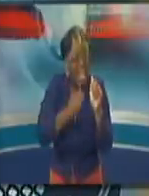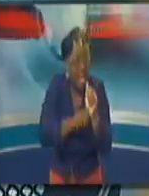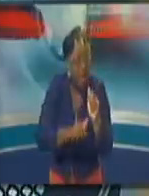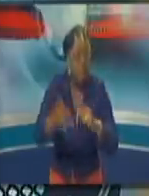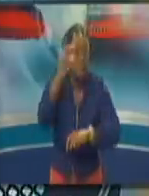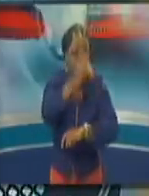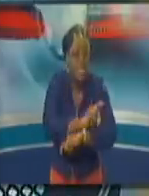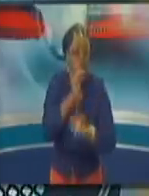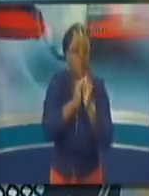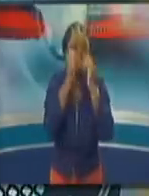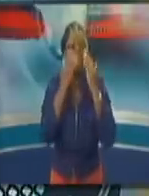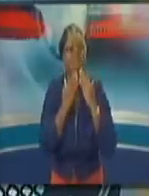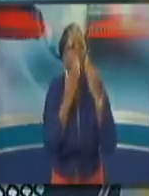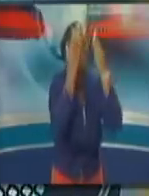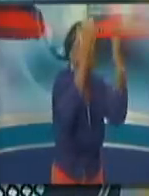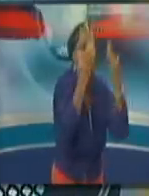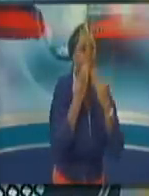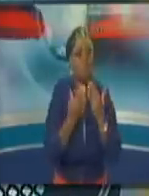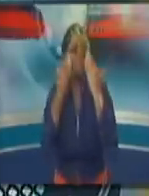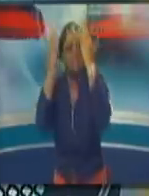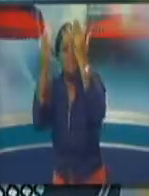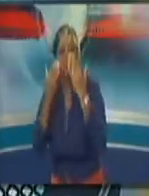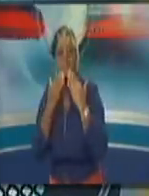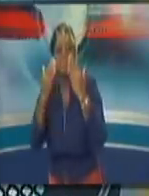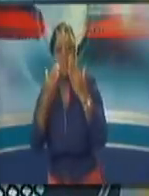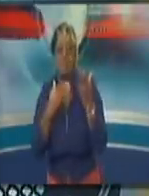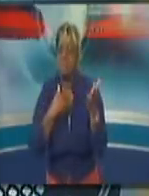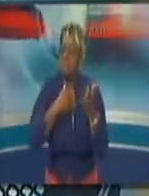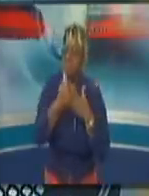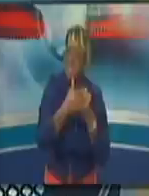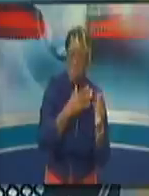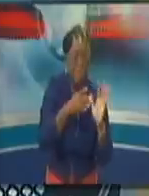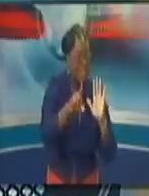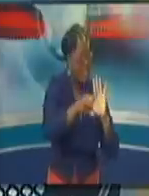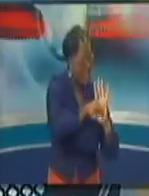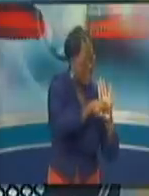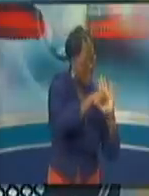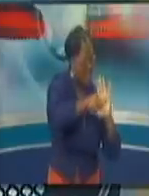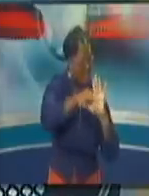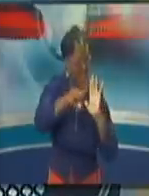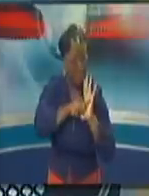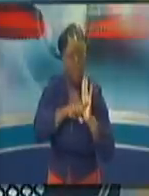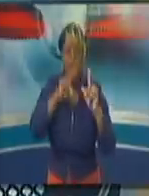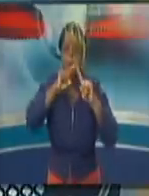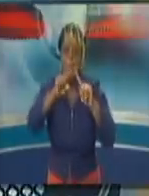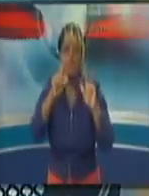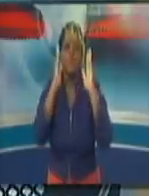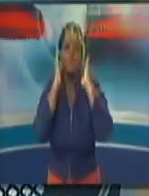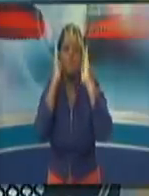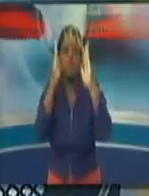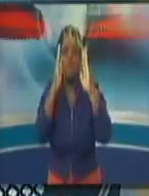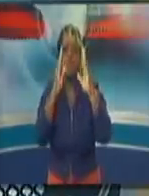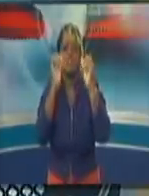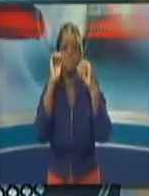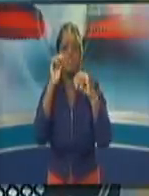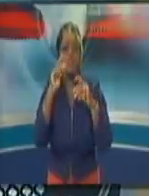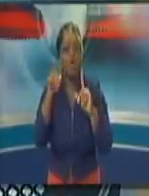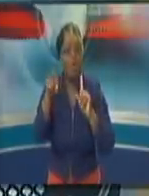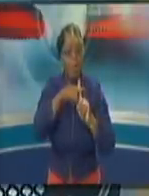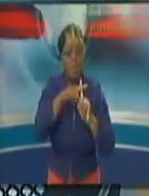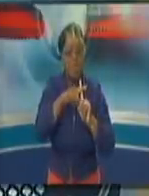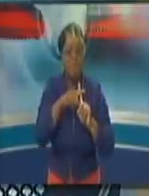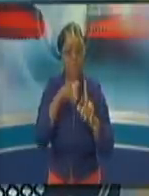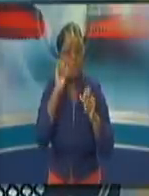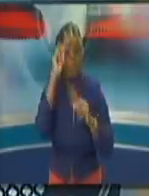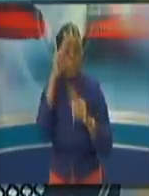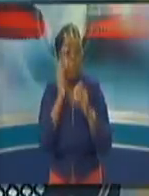In the midst of all the negative things, there are always positive things that we can focus on. Even if it's, you know, one plant out in